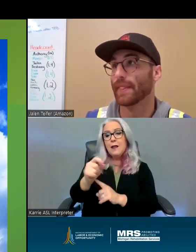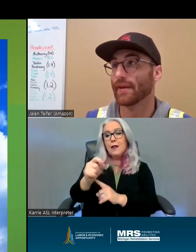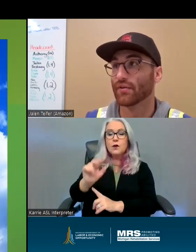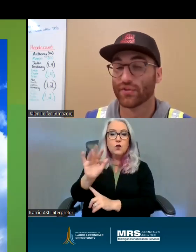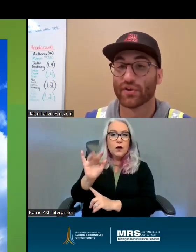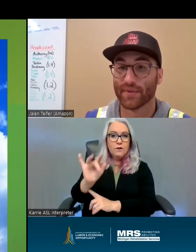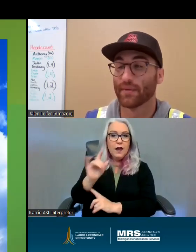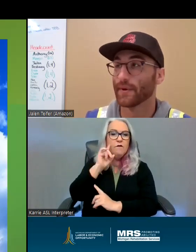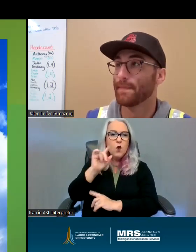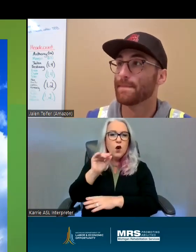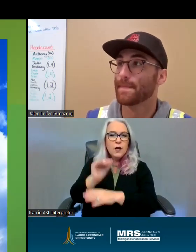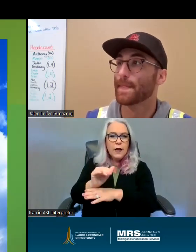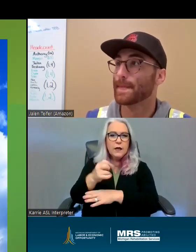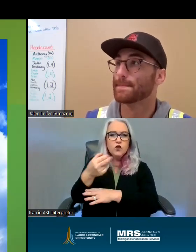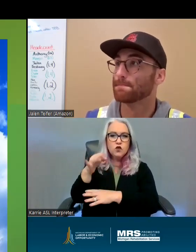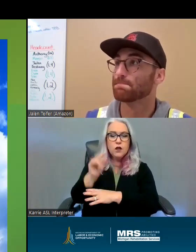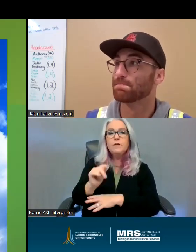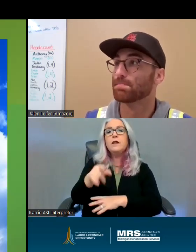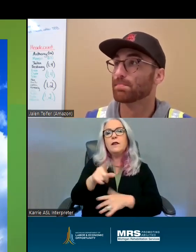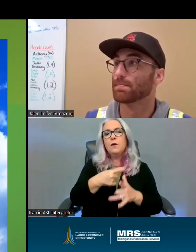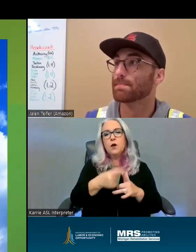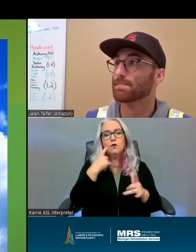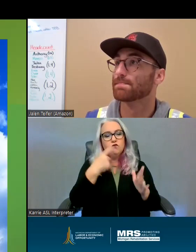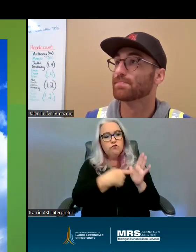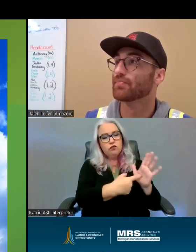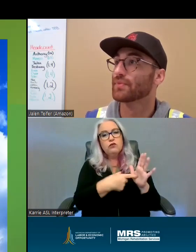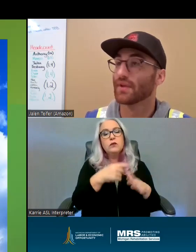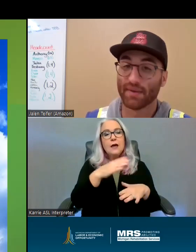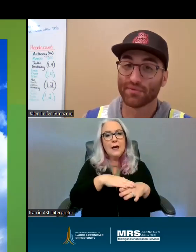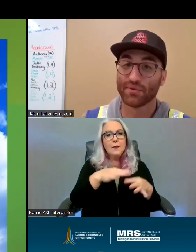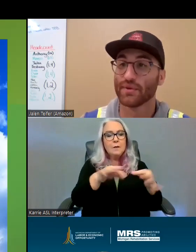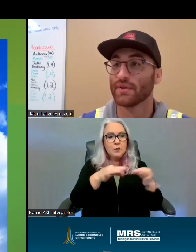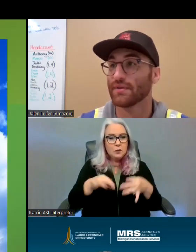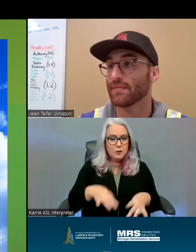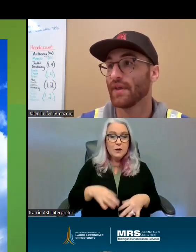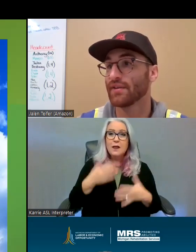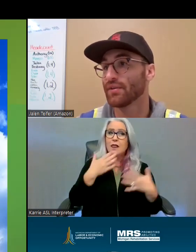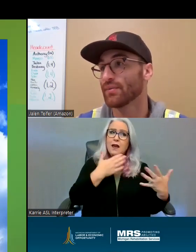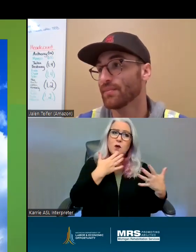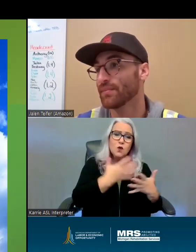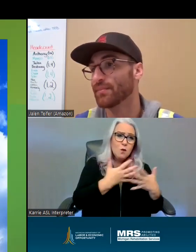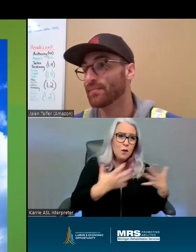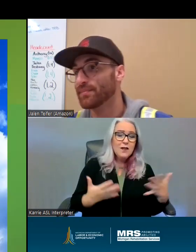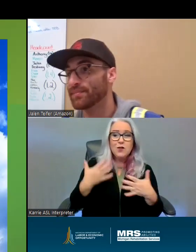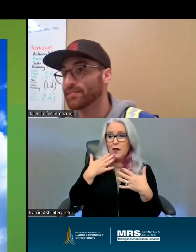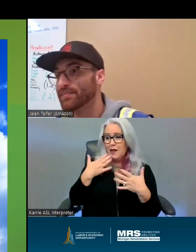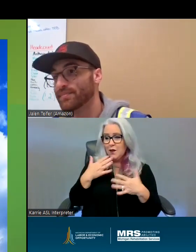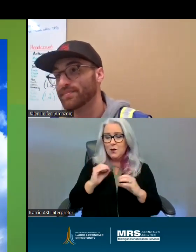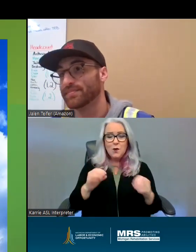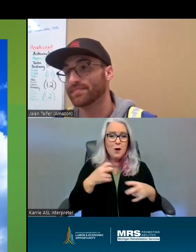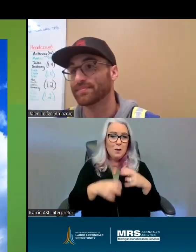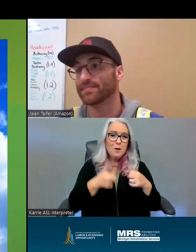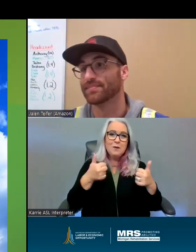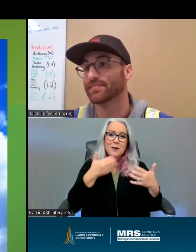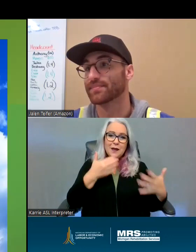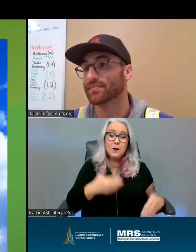Okay. and it'll determine that way. Okay. Thank you so much. Absolutely. Thank you. Again, no problem. Again,